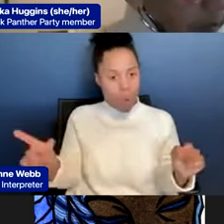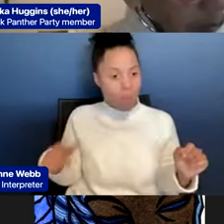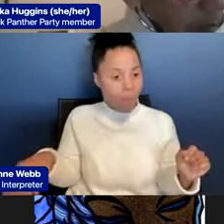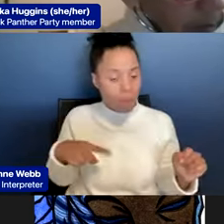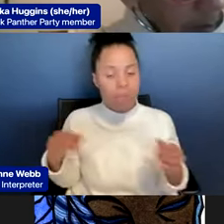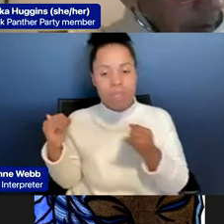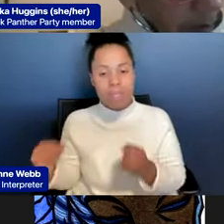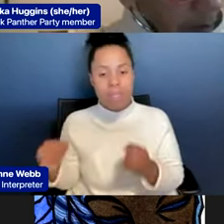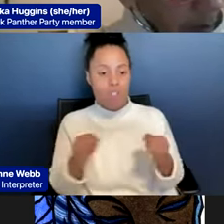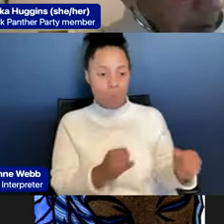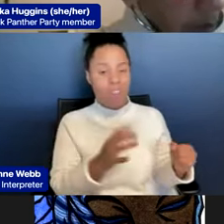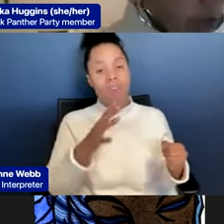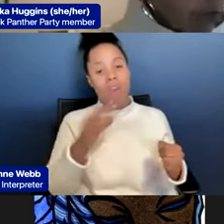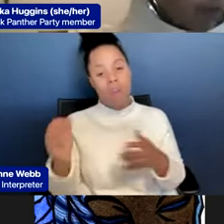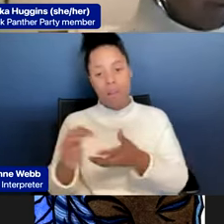But as we've seen